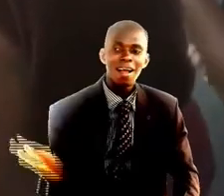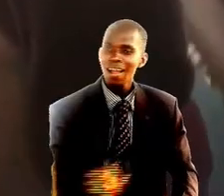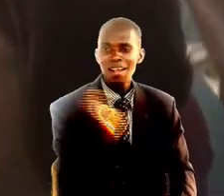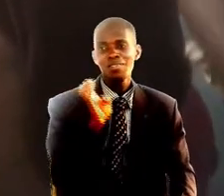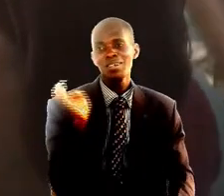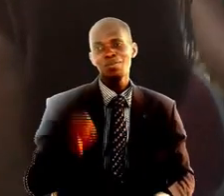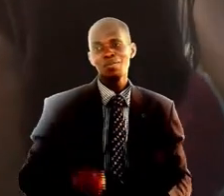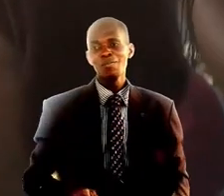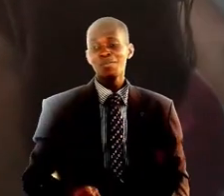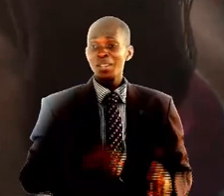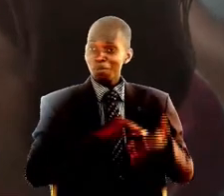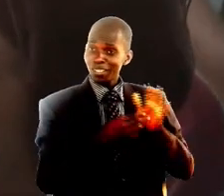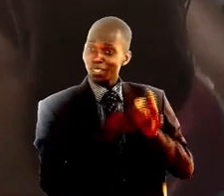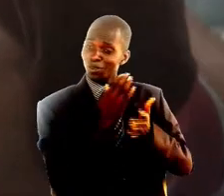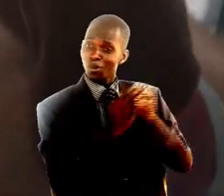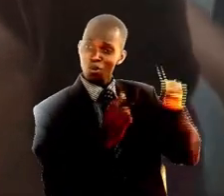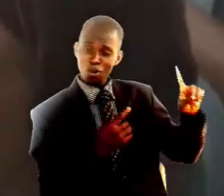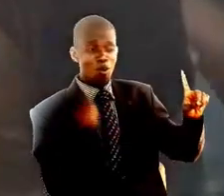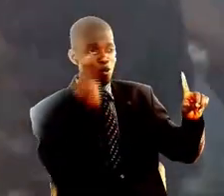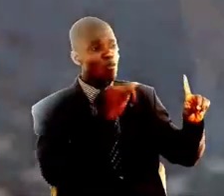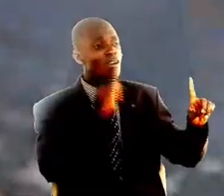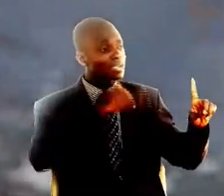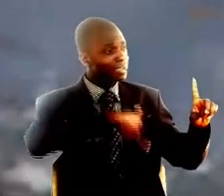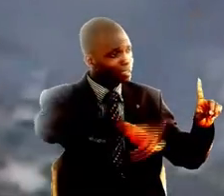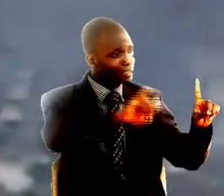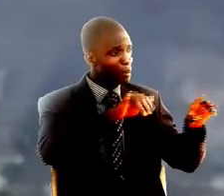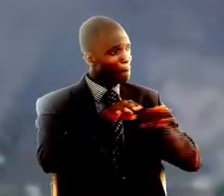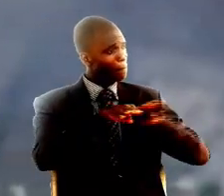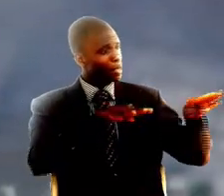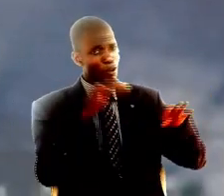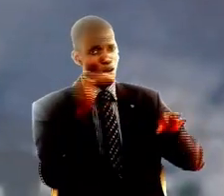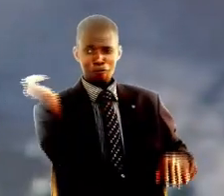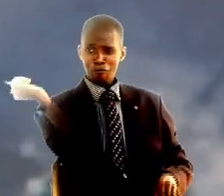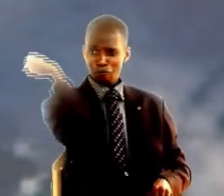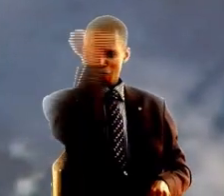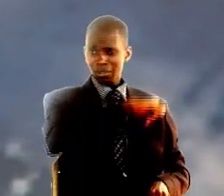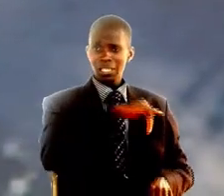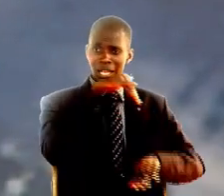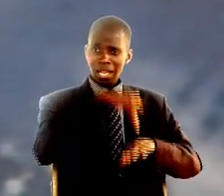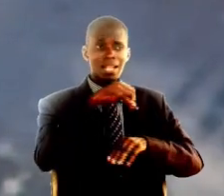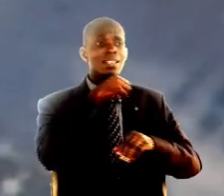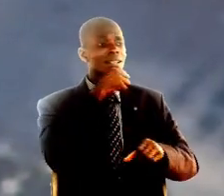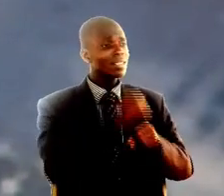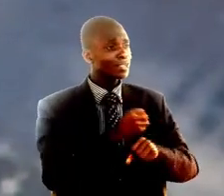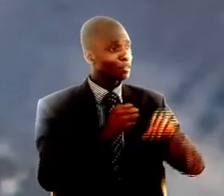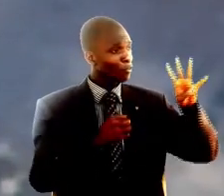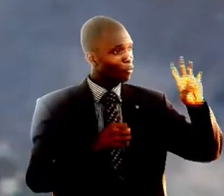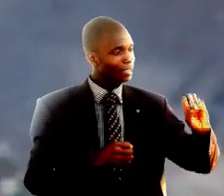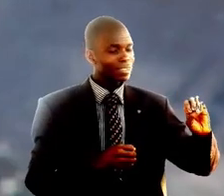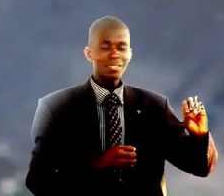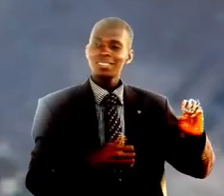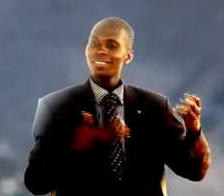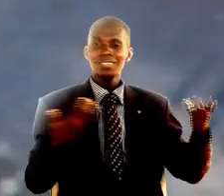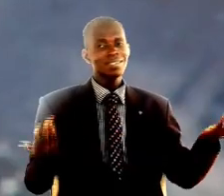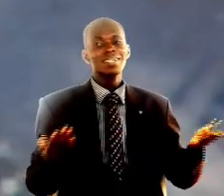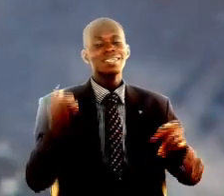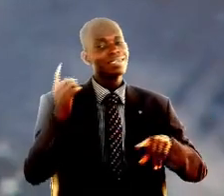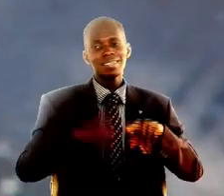read recently about a 63-year-old woman, I think, that went back